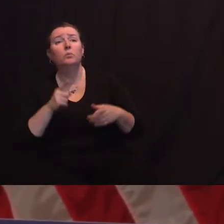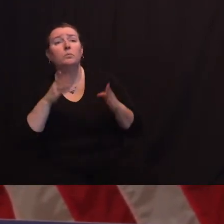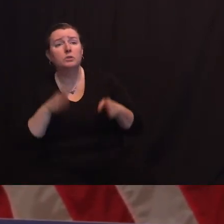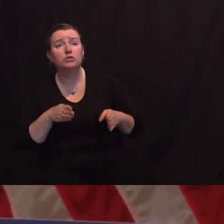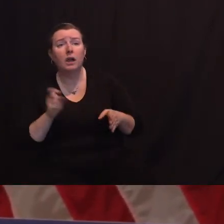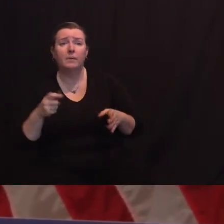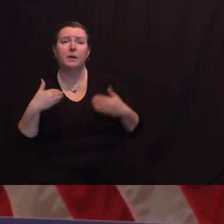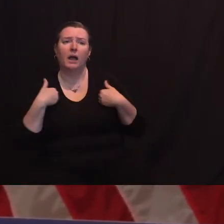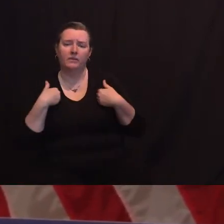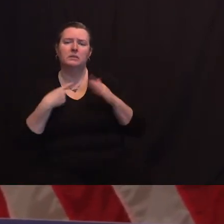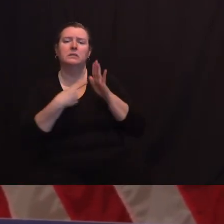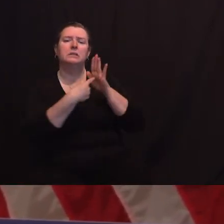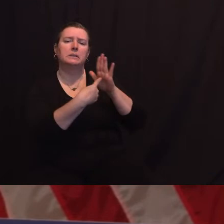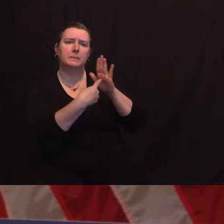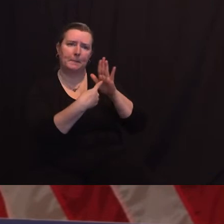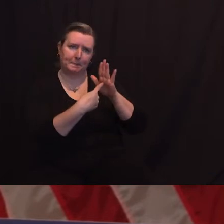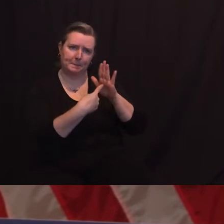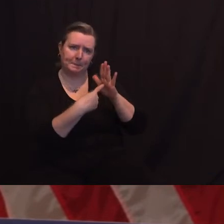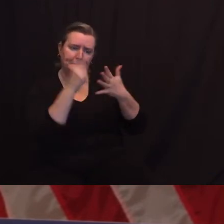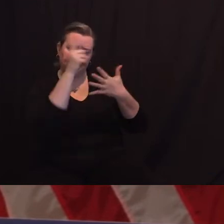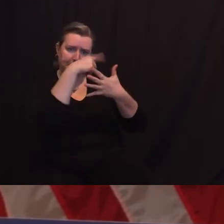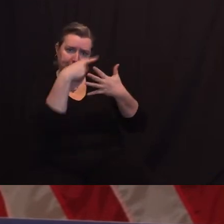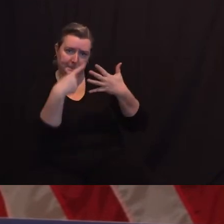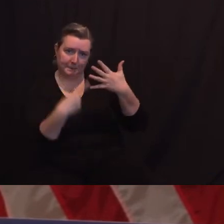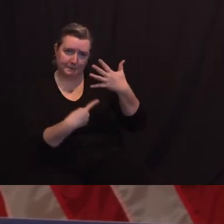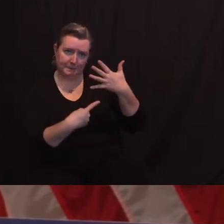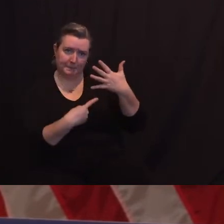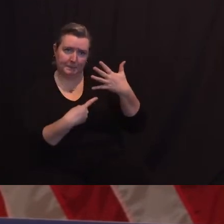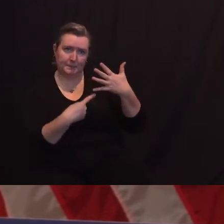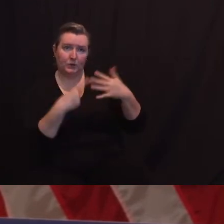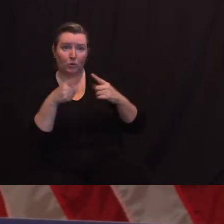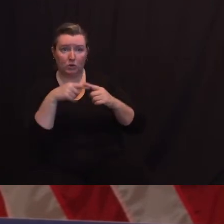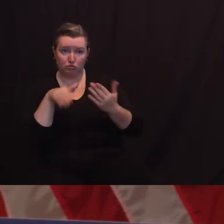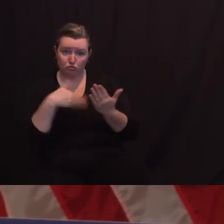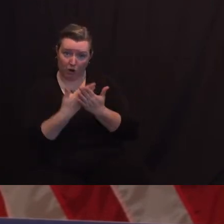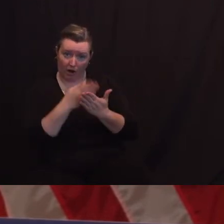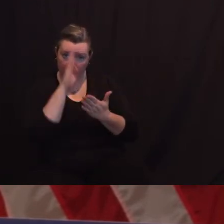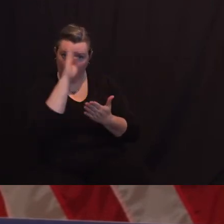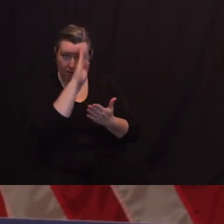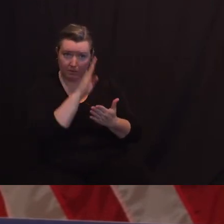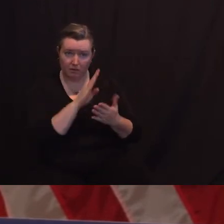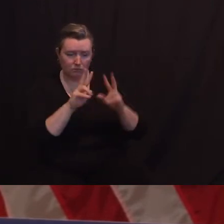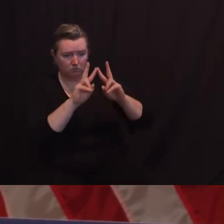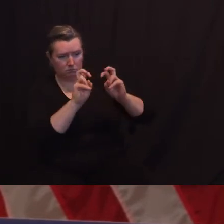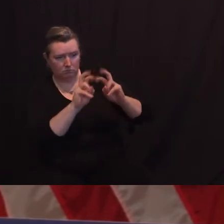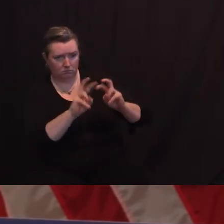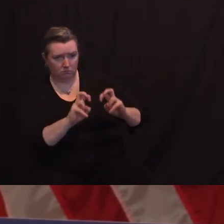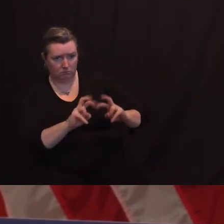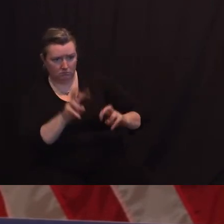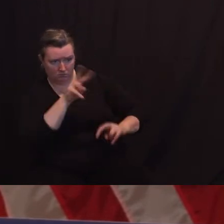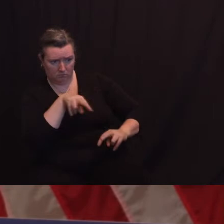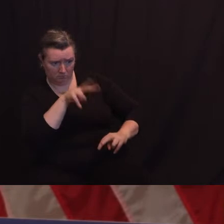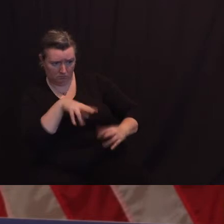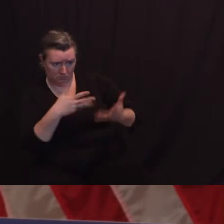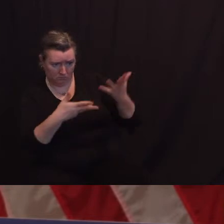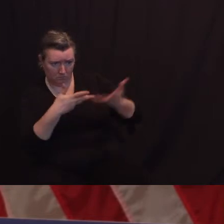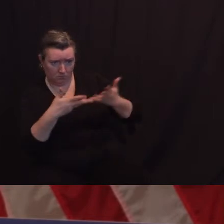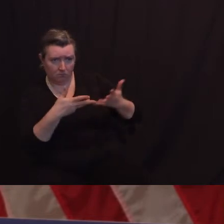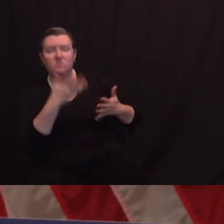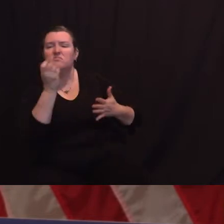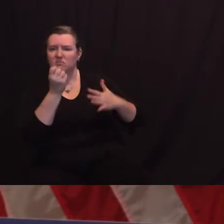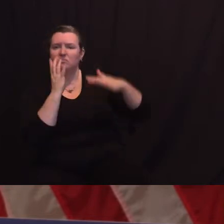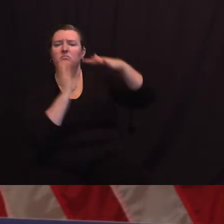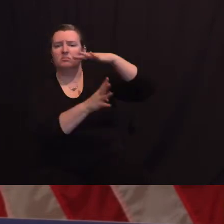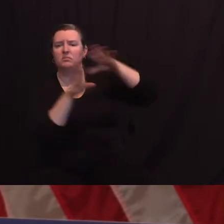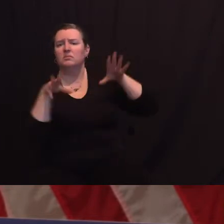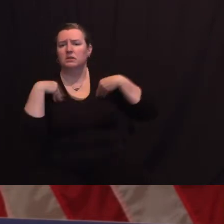care, and then the decision to hospitalize somebody is made by the clinical staff, usually the health provider, the physician, and often in the emergency department, but it